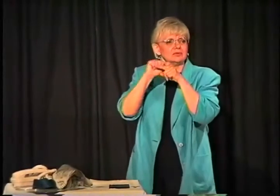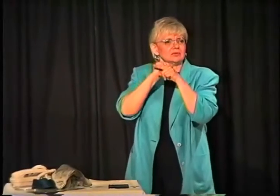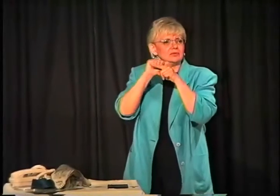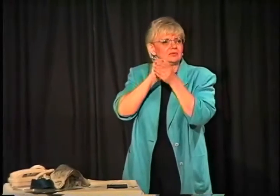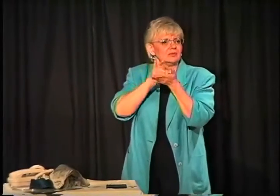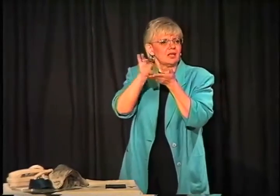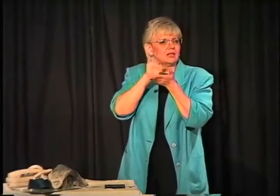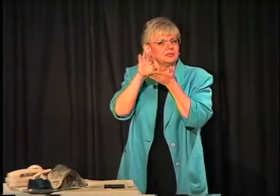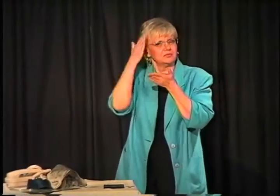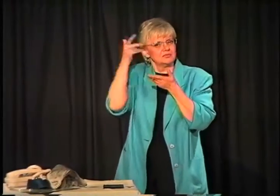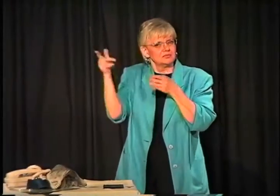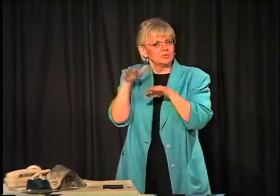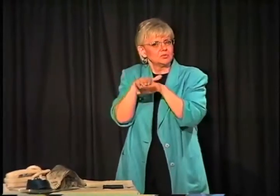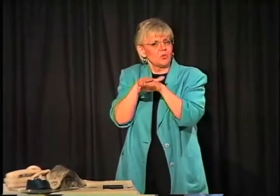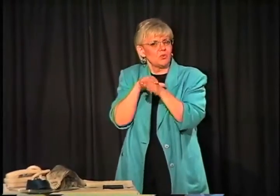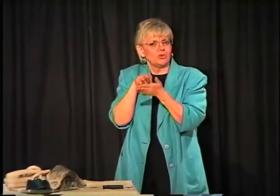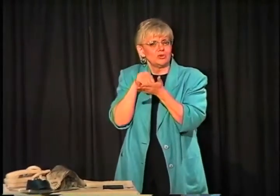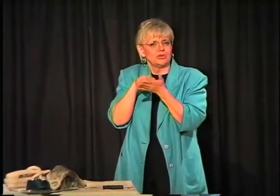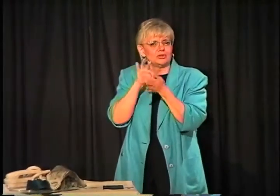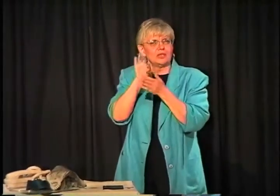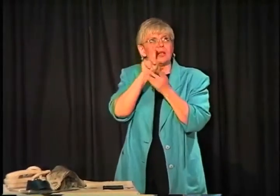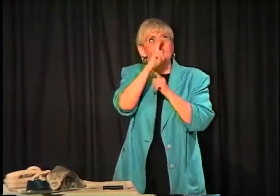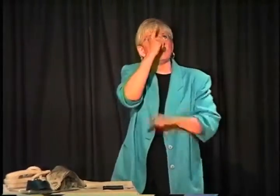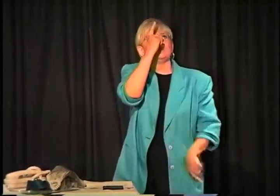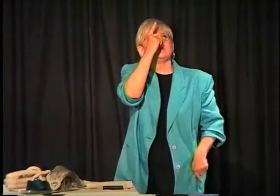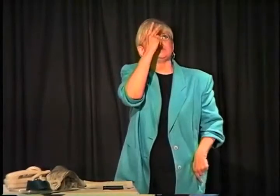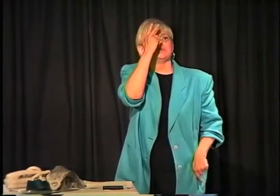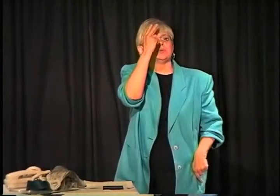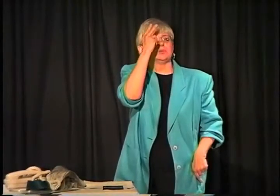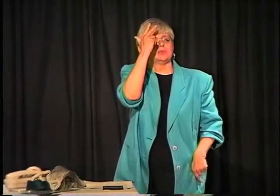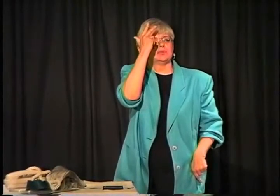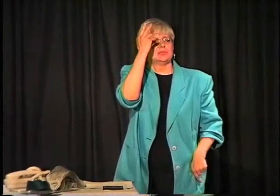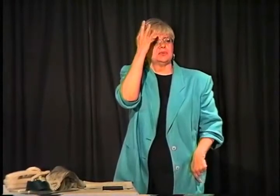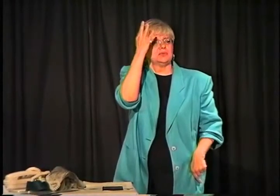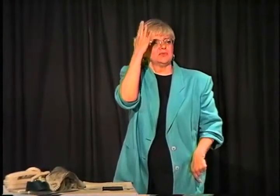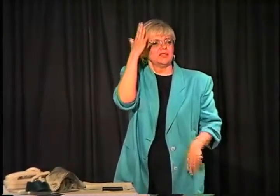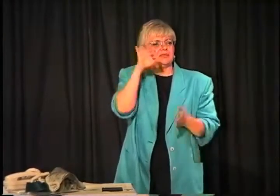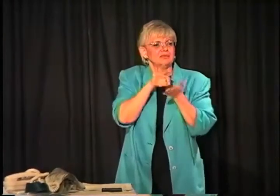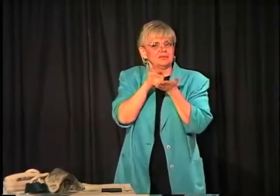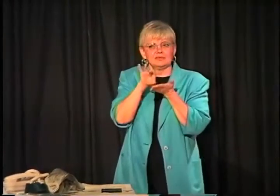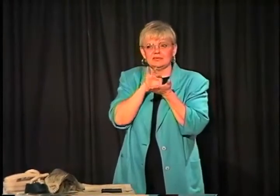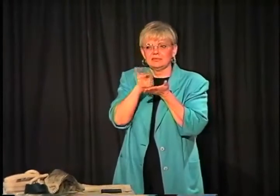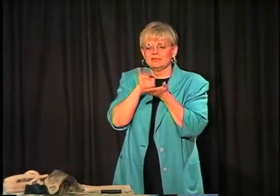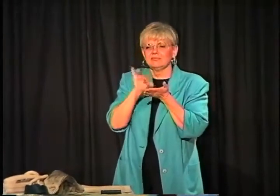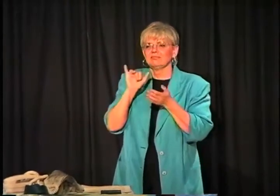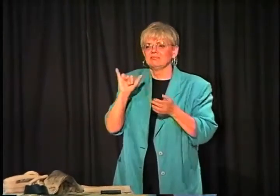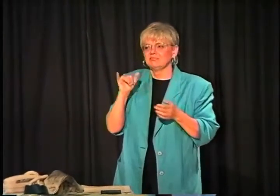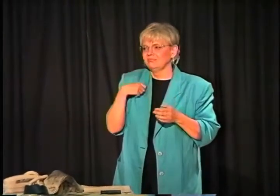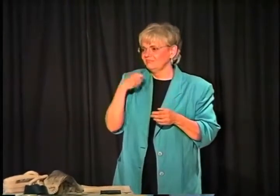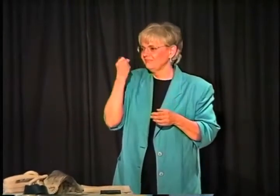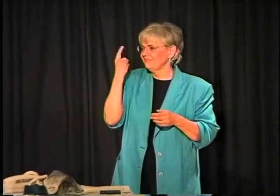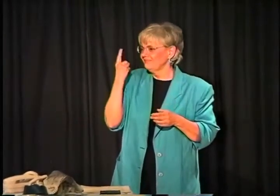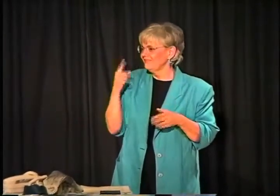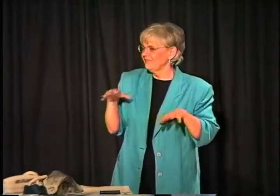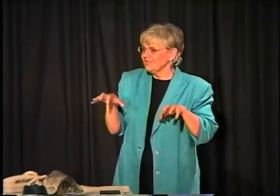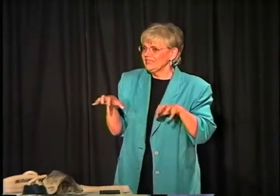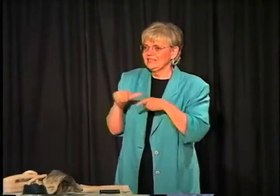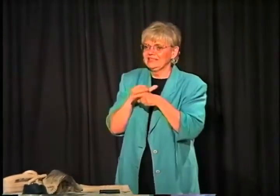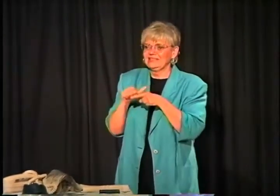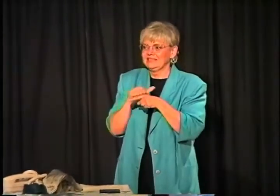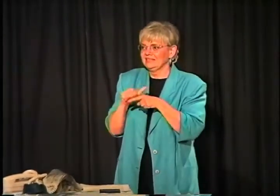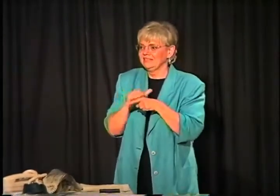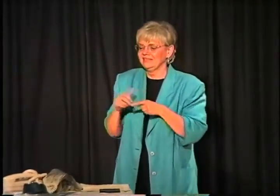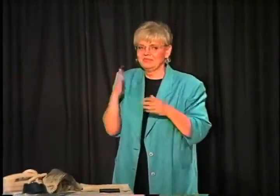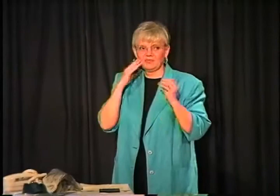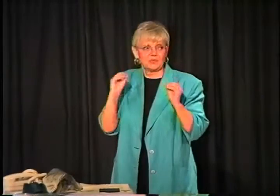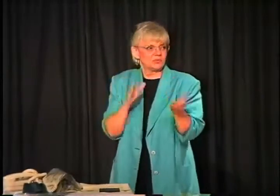there. I think they're really worried about missing their floor because they've got to really pay attention to those numbers. It's tricky stuff, you know? I